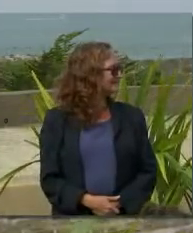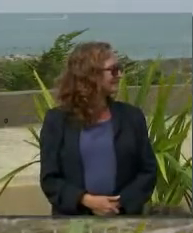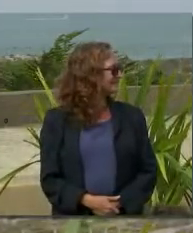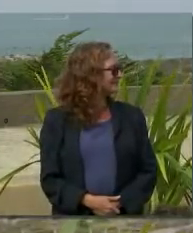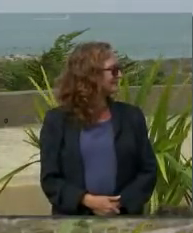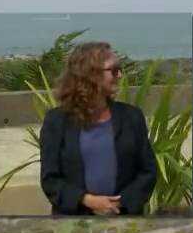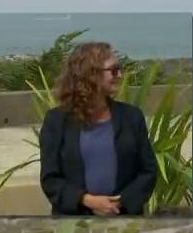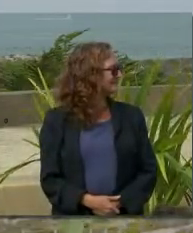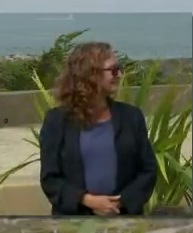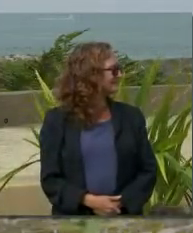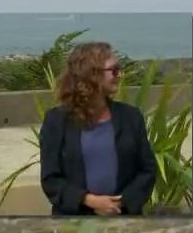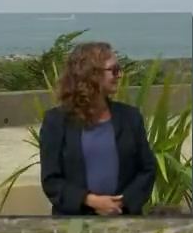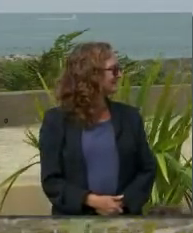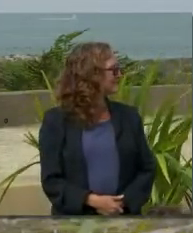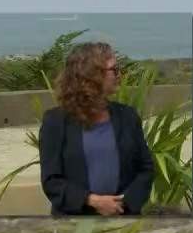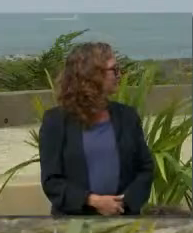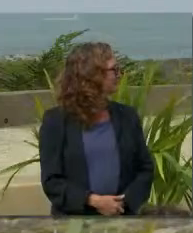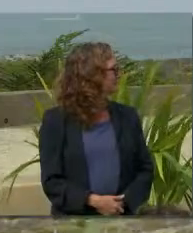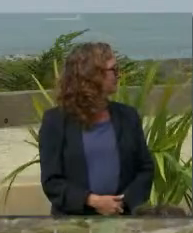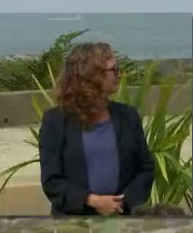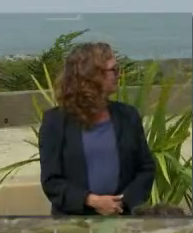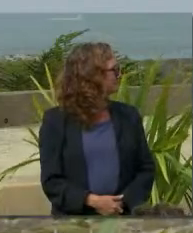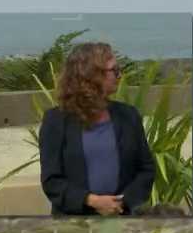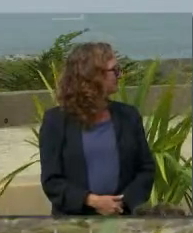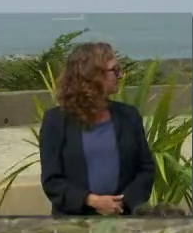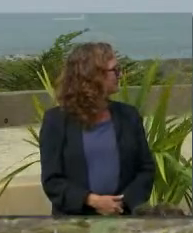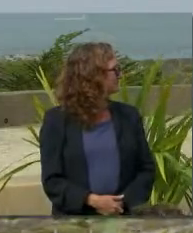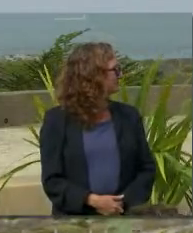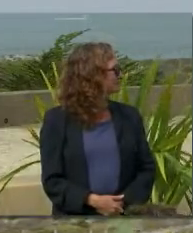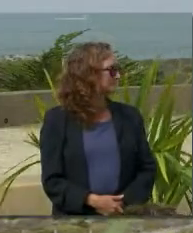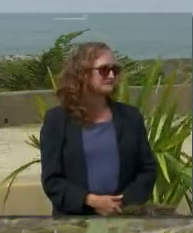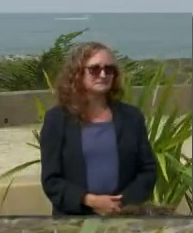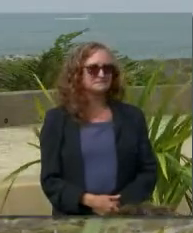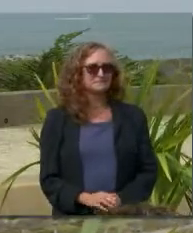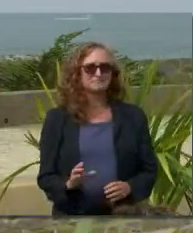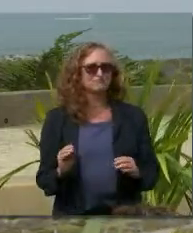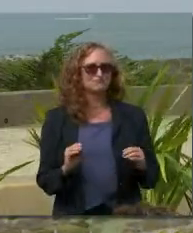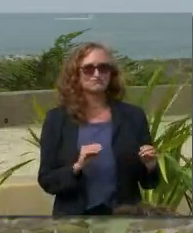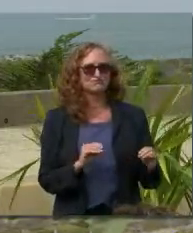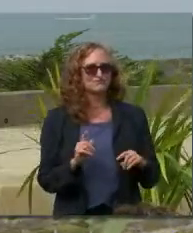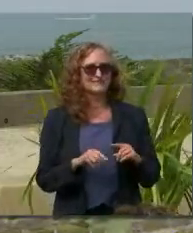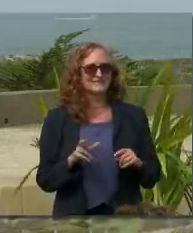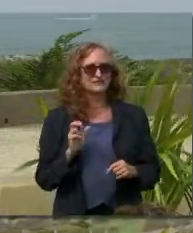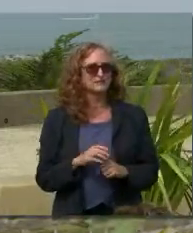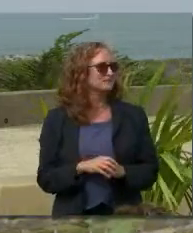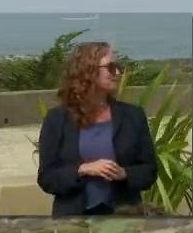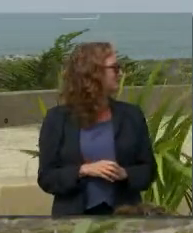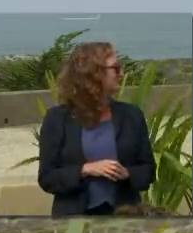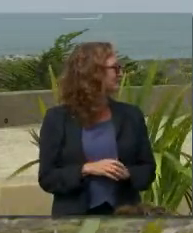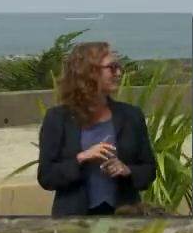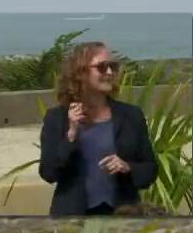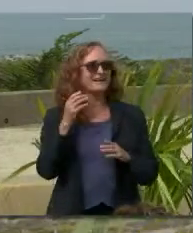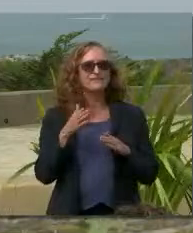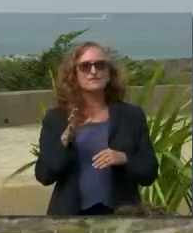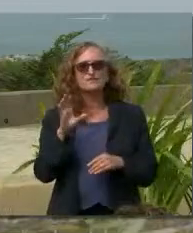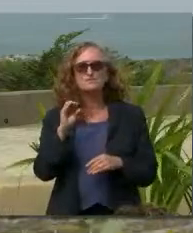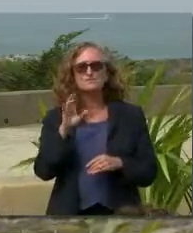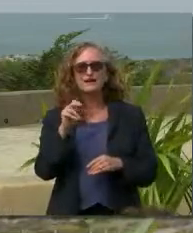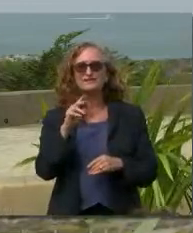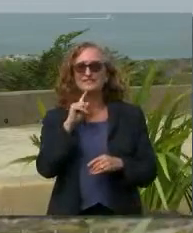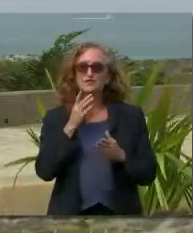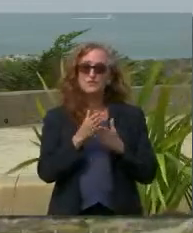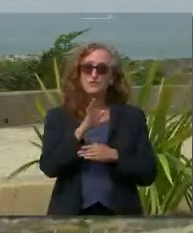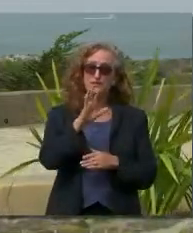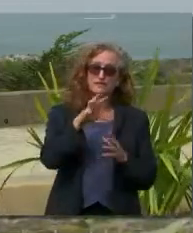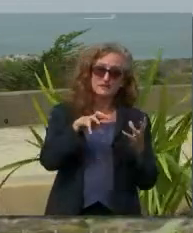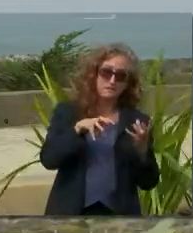Yeah, no, I want to keep this on top. I want to keep it consortium on top. Oh, it's like through the fog and through the smoke, right? Blew into